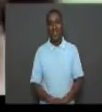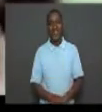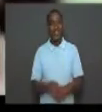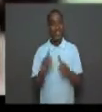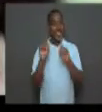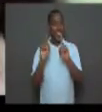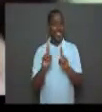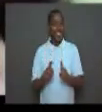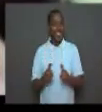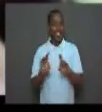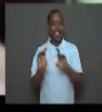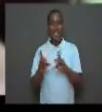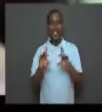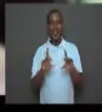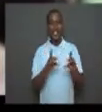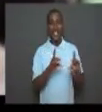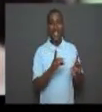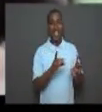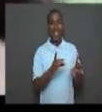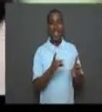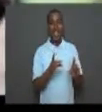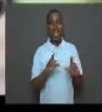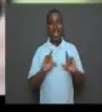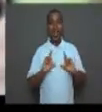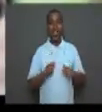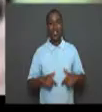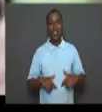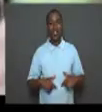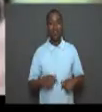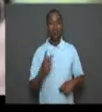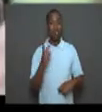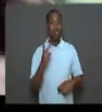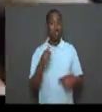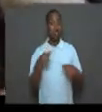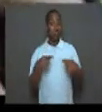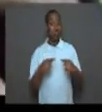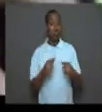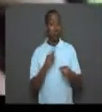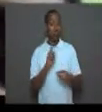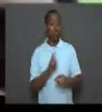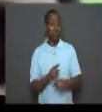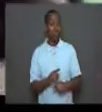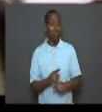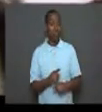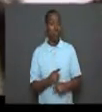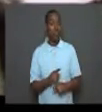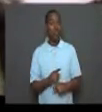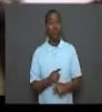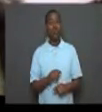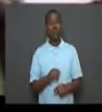scientists classify living things into groups based on how they are the